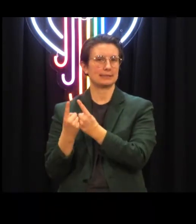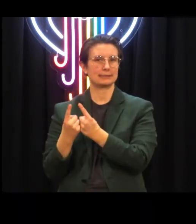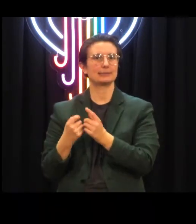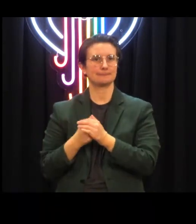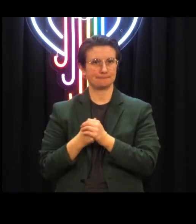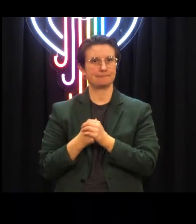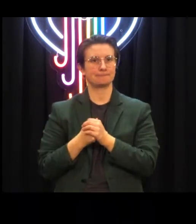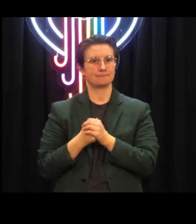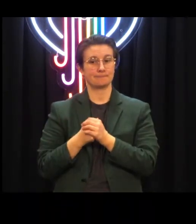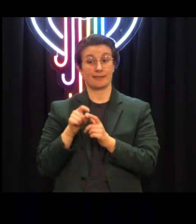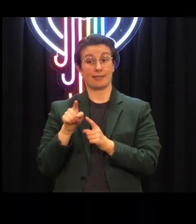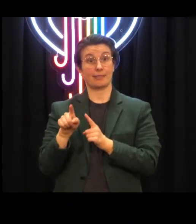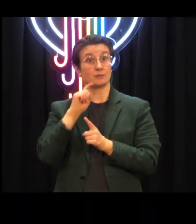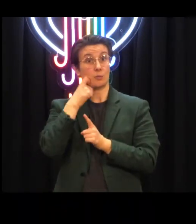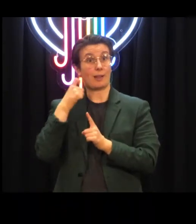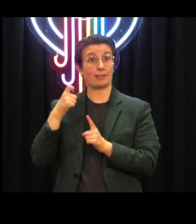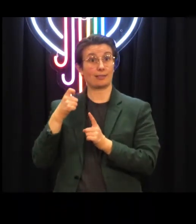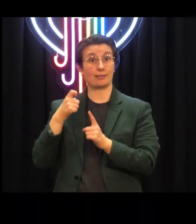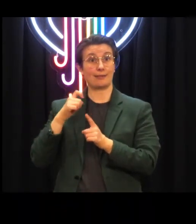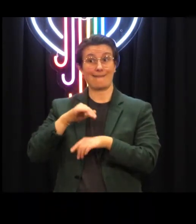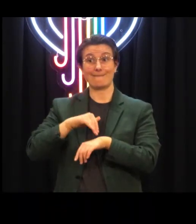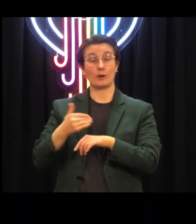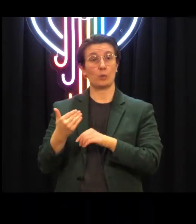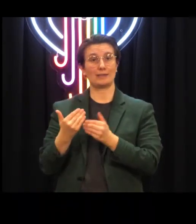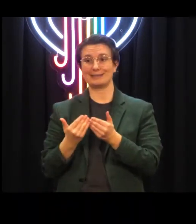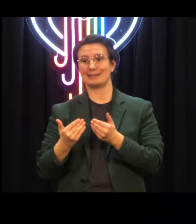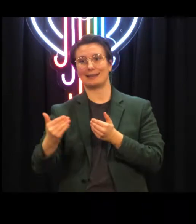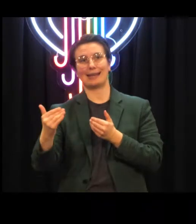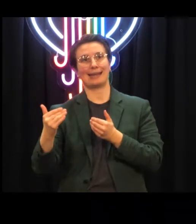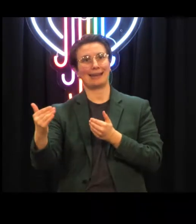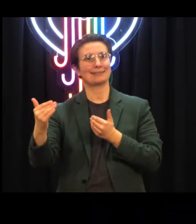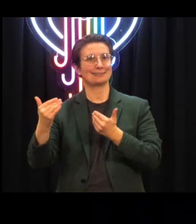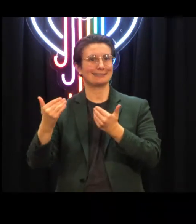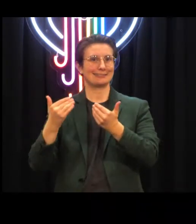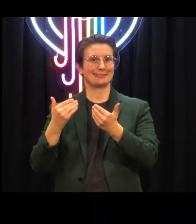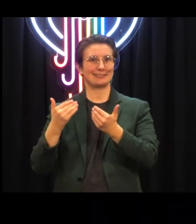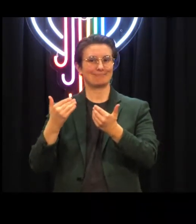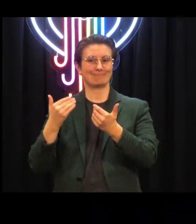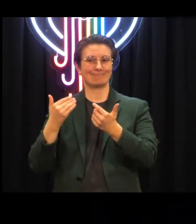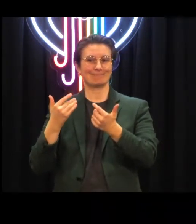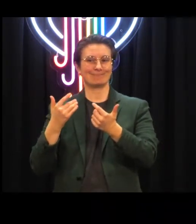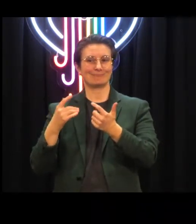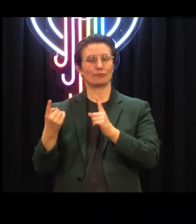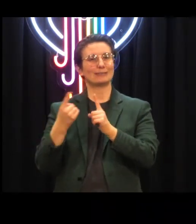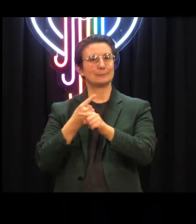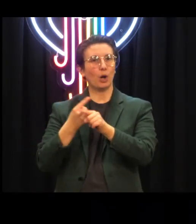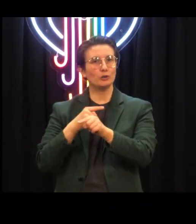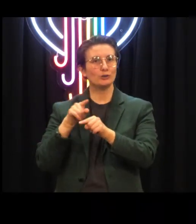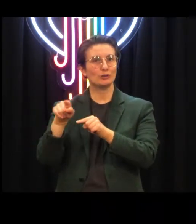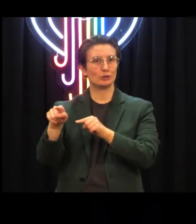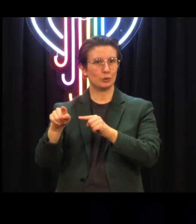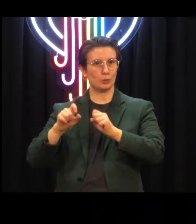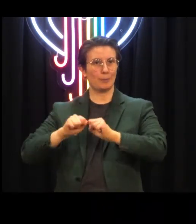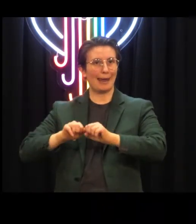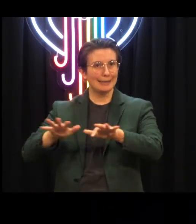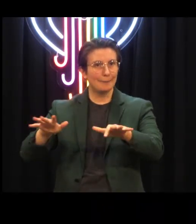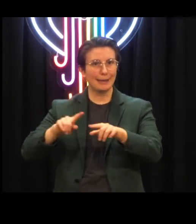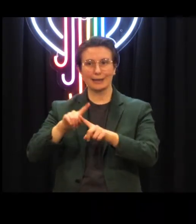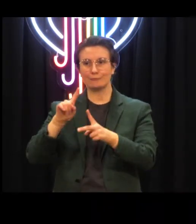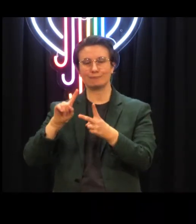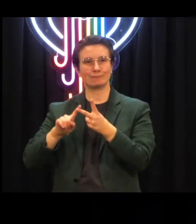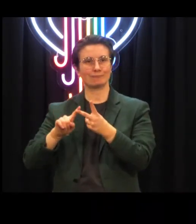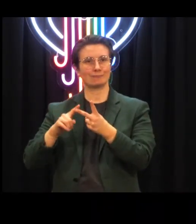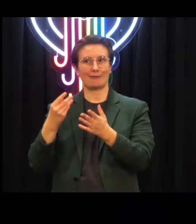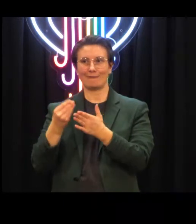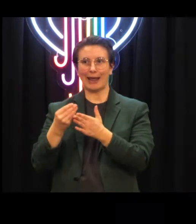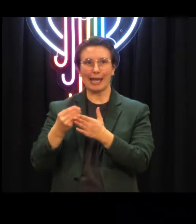scientists. Funding, which is reviewed annually, will be contingent on performance against this objective. Information can be found on the